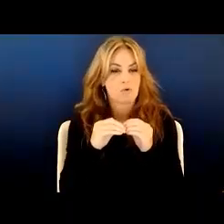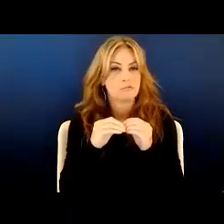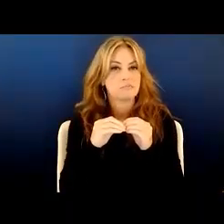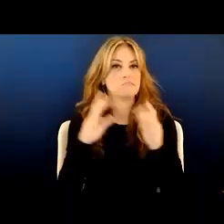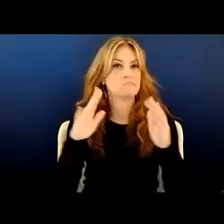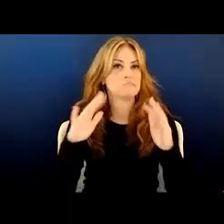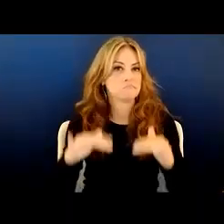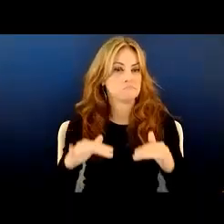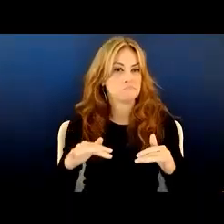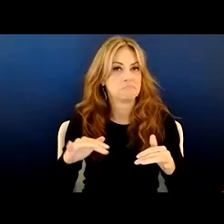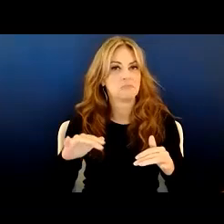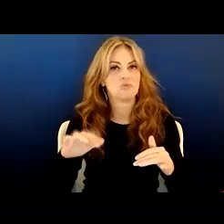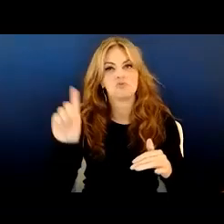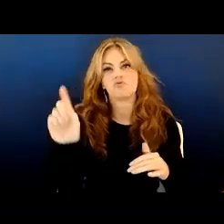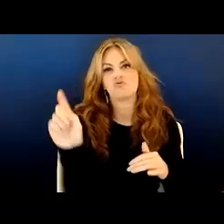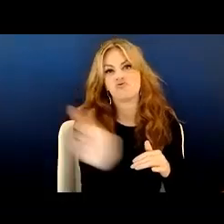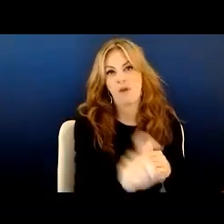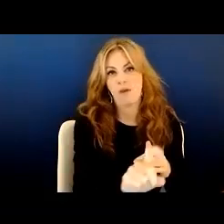drag and drop it in,